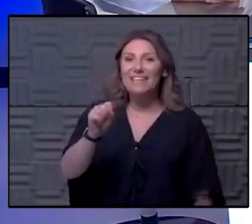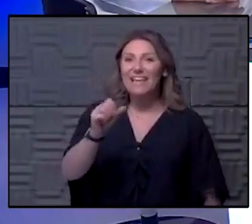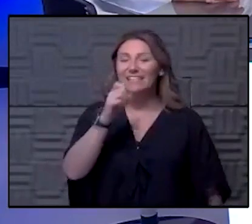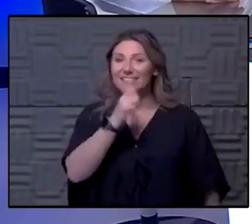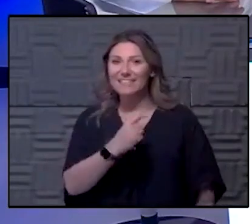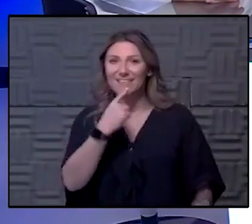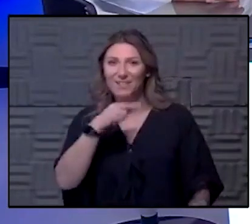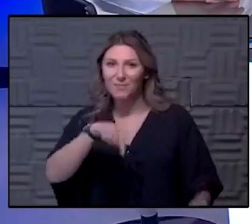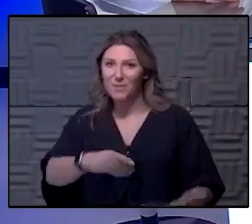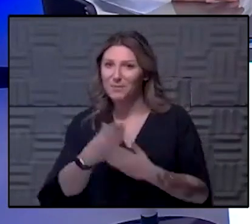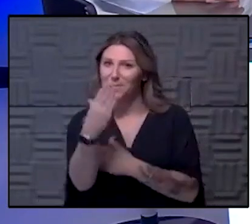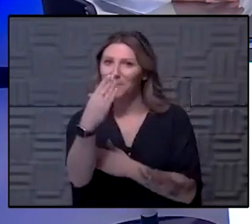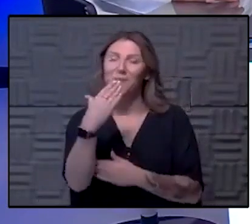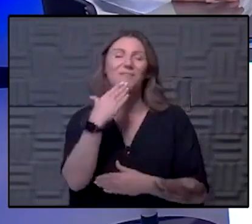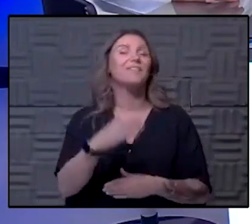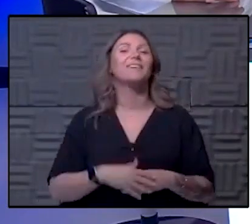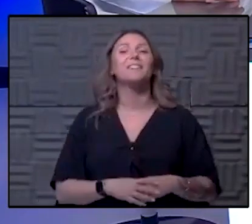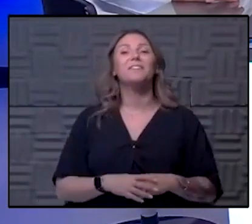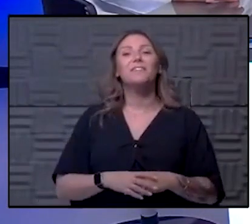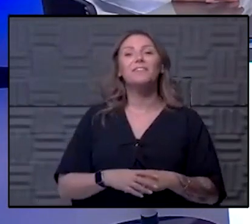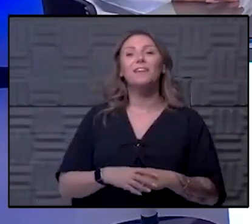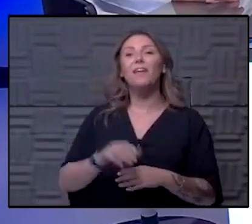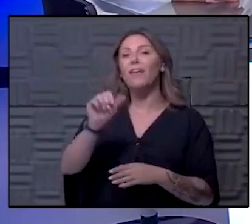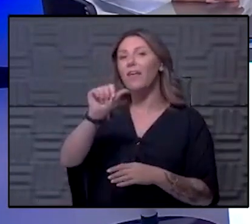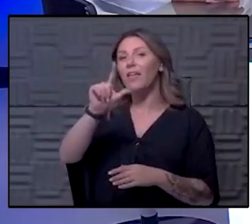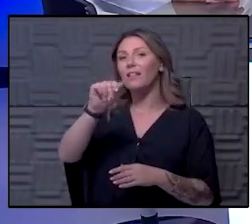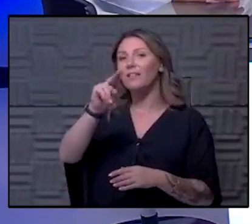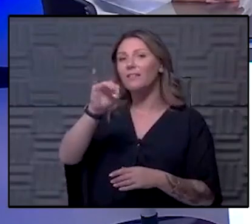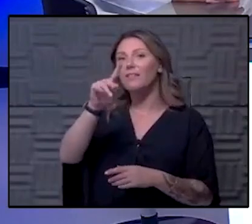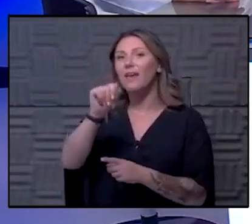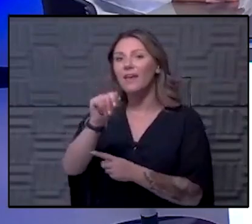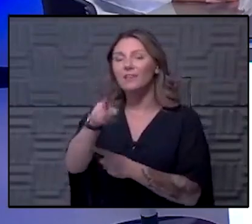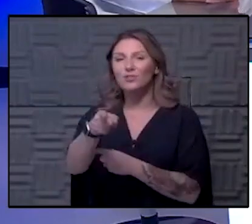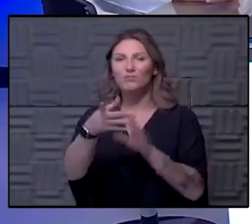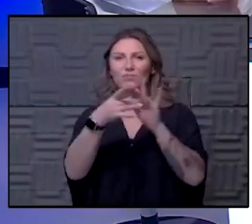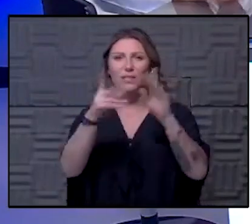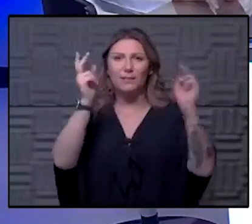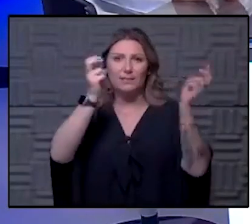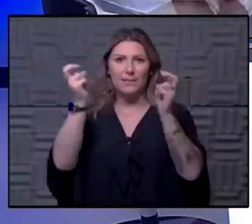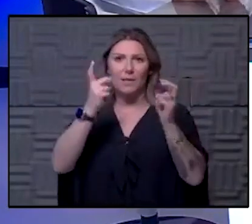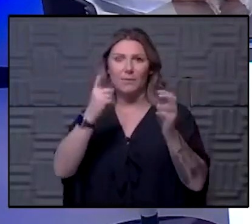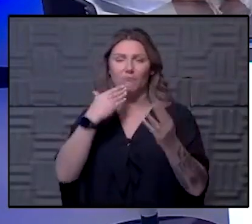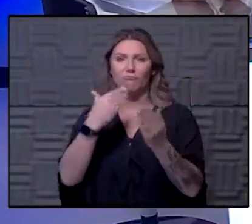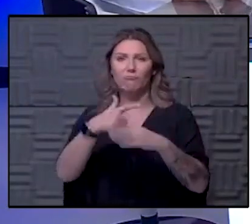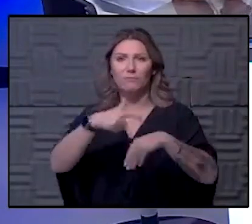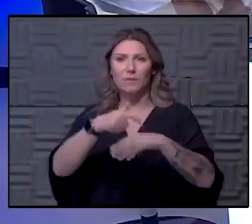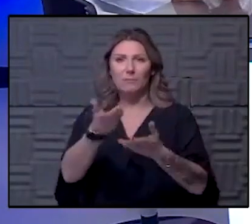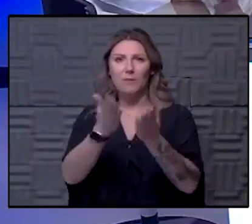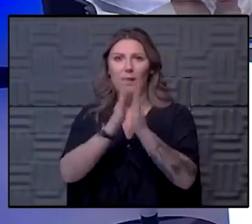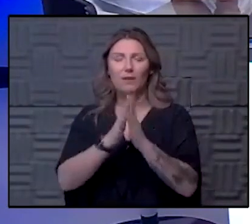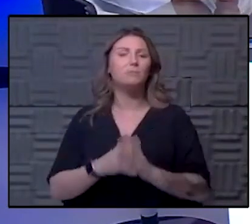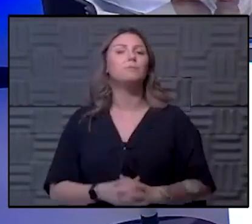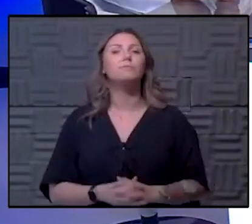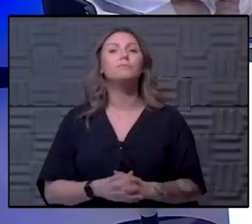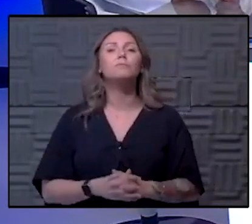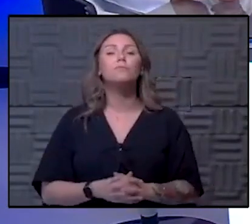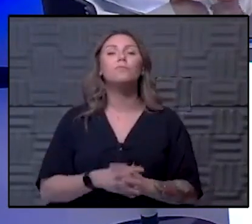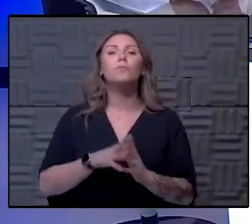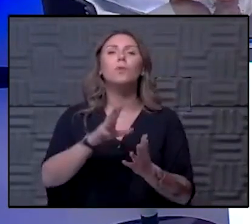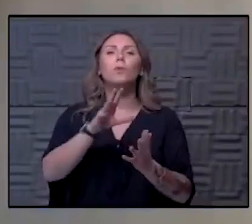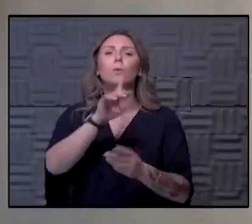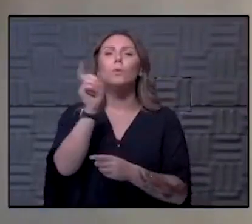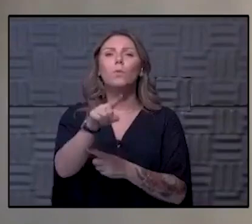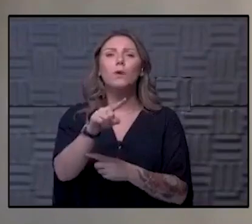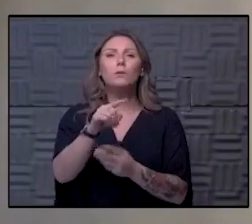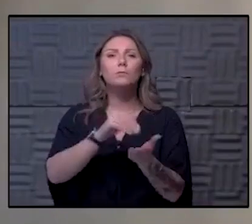disappointing today at all. I'm going to start with Elaine, though, because she's on topic and it's a good time to ask her question. Her question for Dr. Stewart